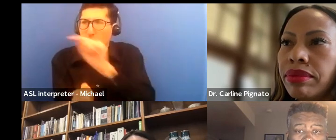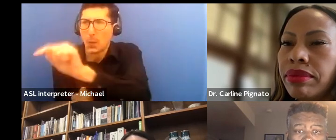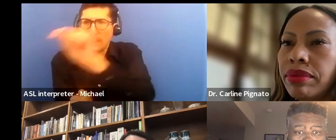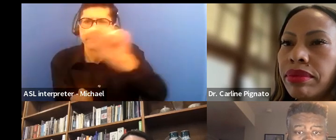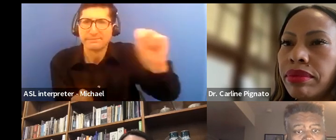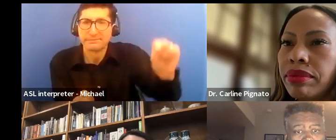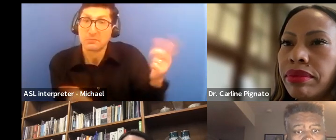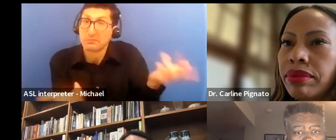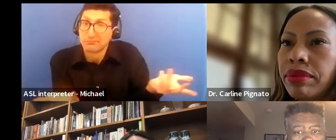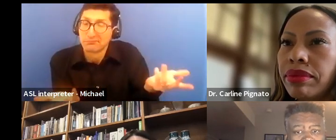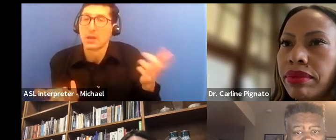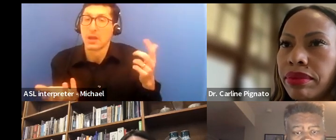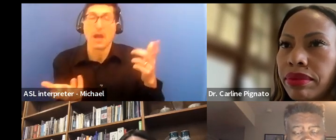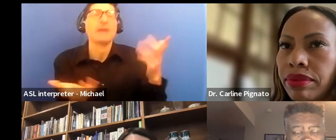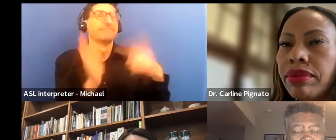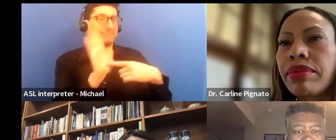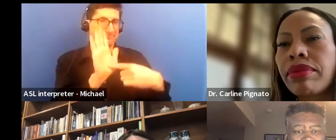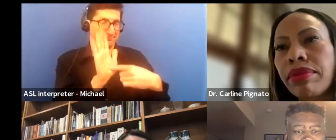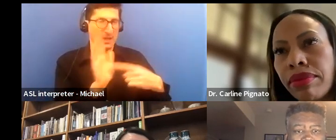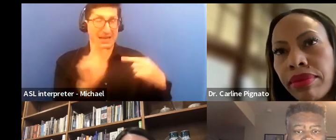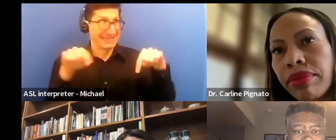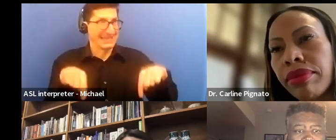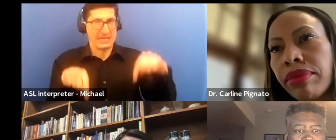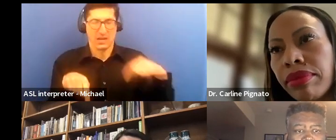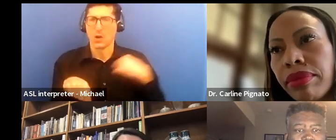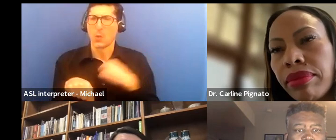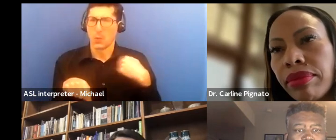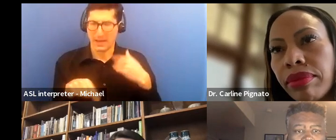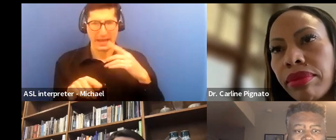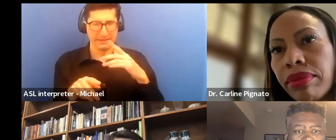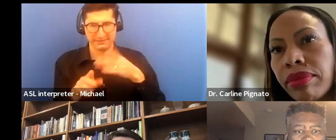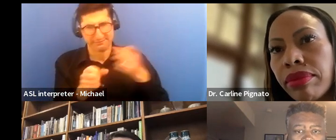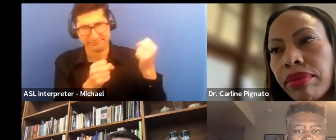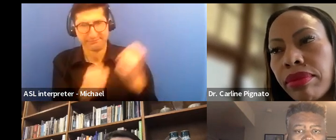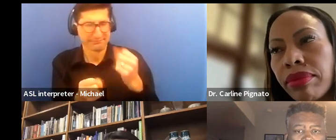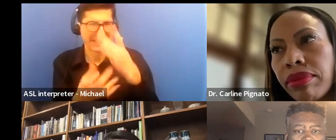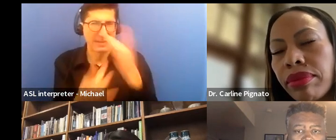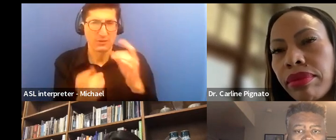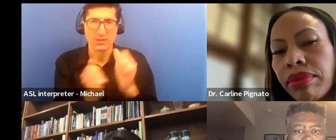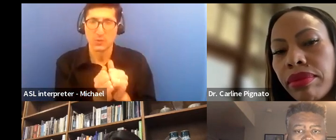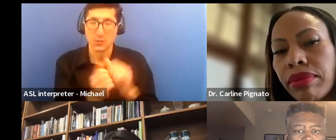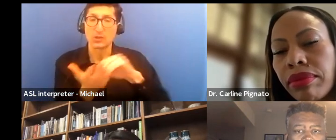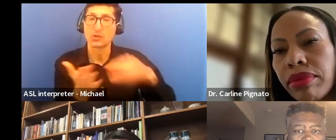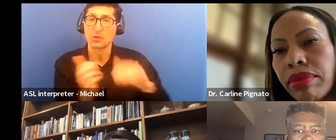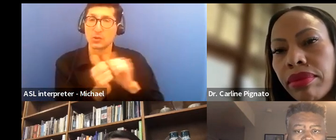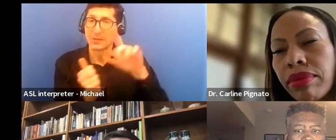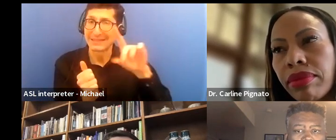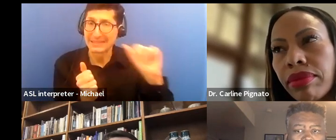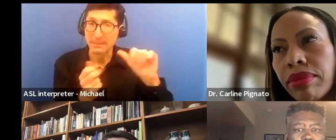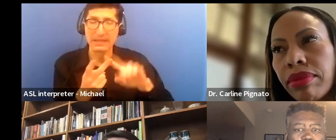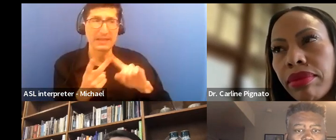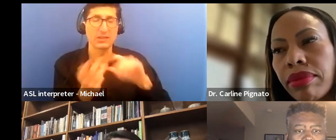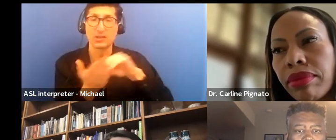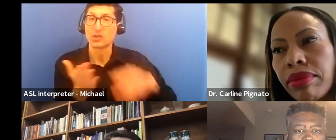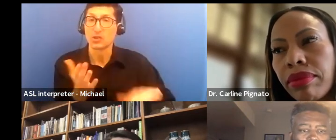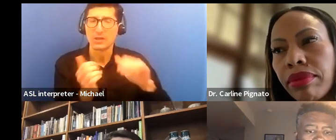in English language learners or multilingual learners. We know that there's an interest in students with disabilities, and there may